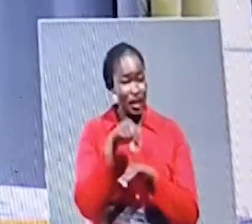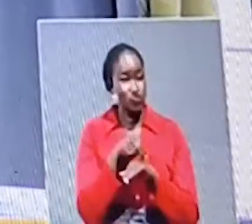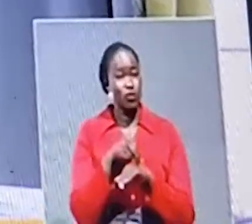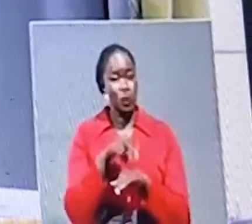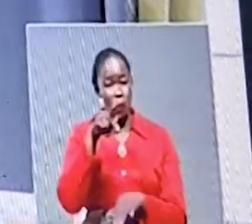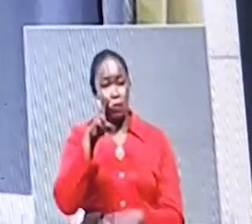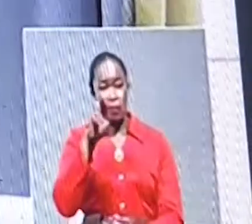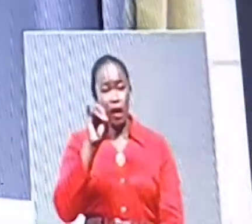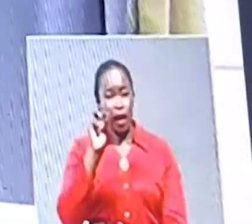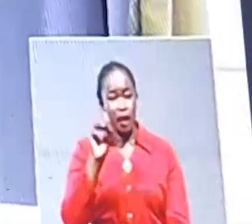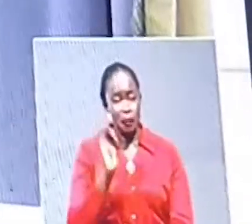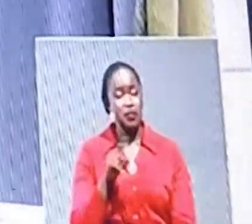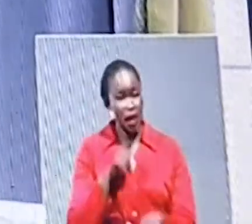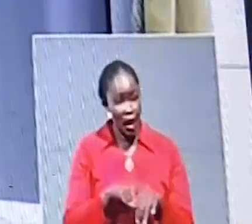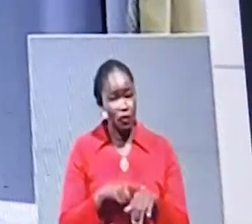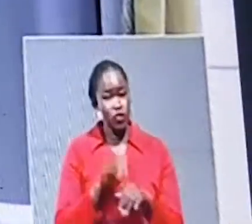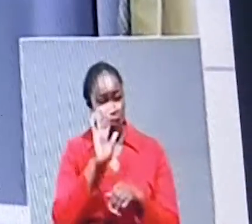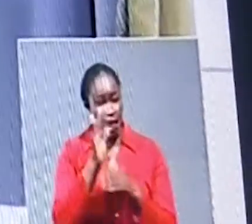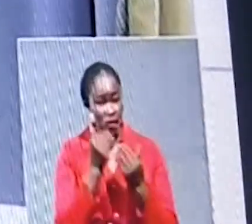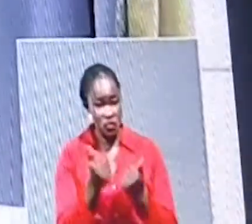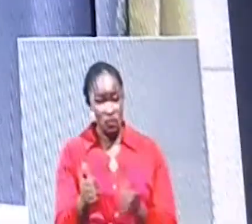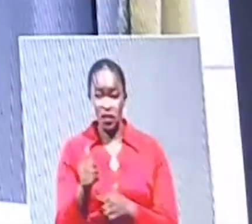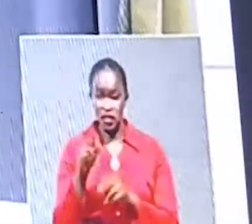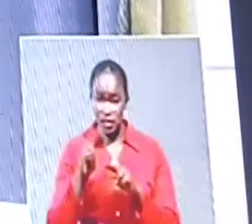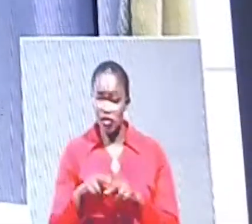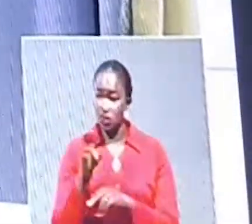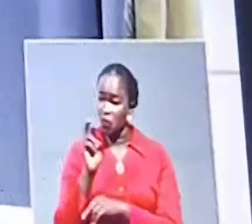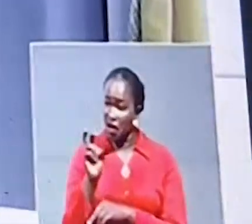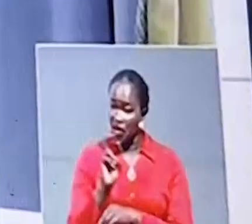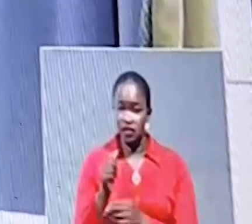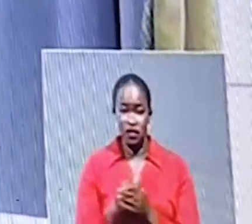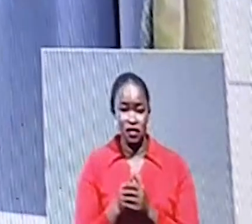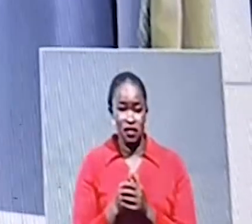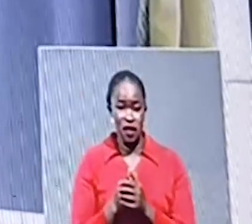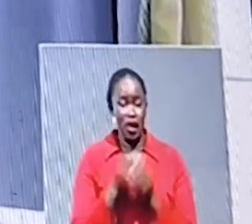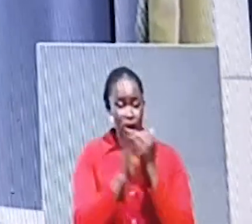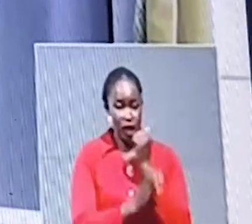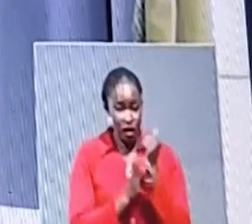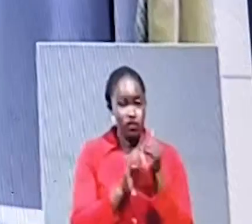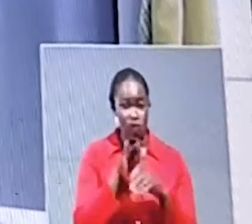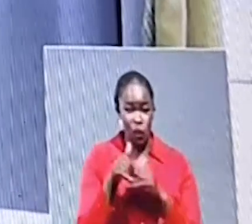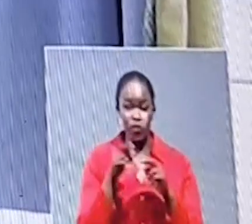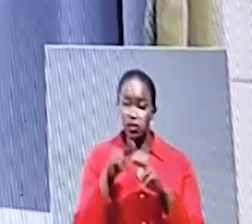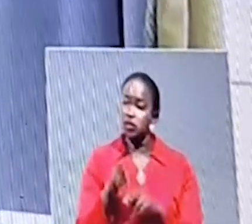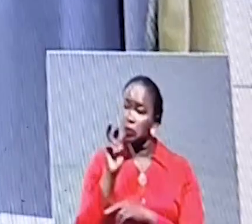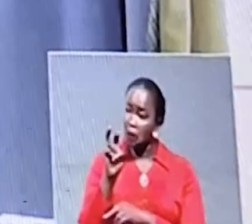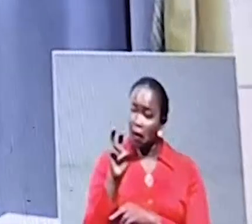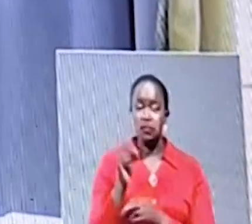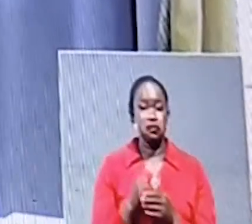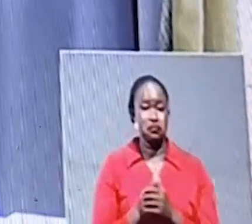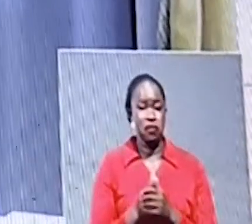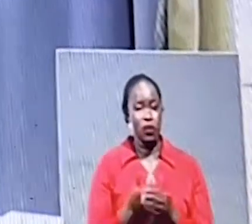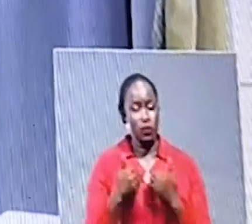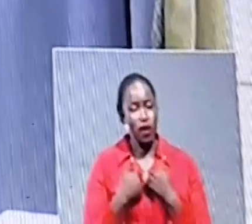time, your children are watching, the county is watching. We have a